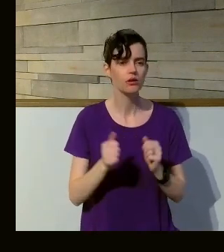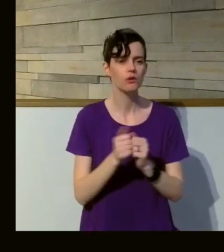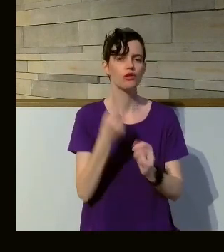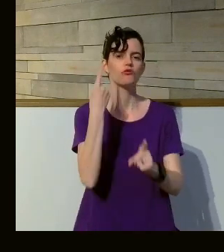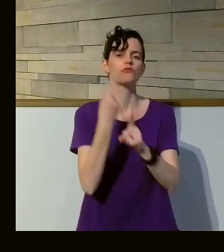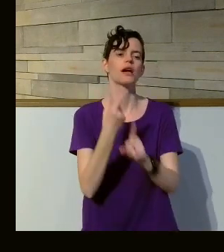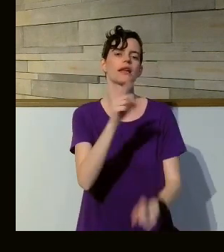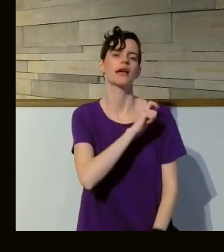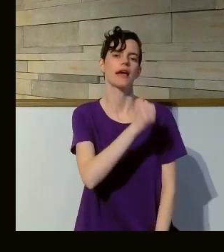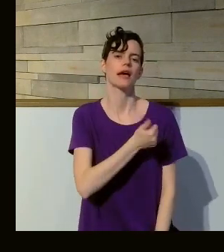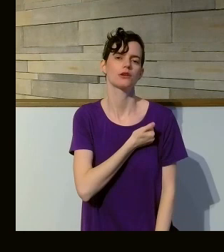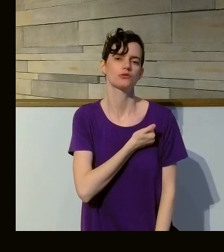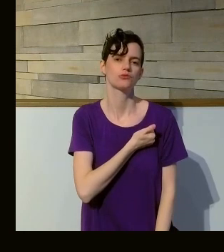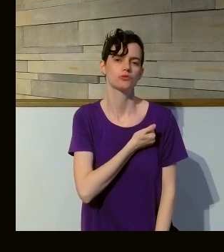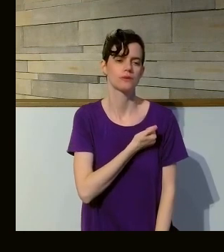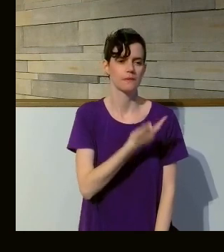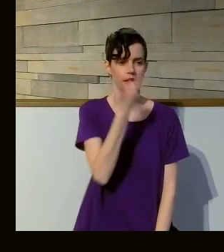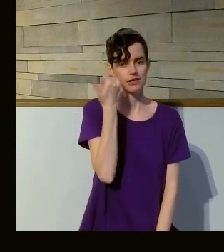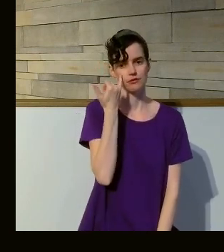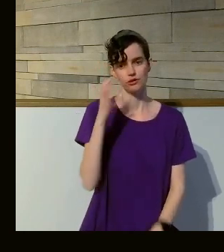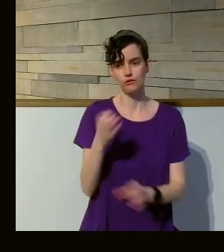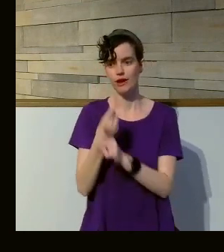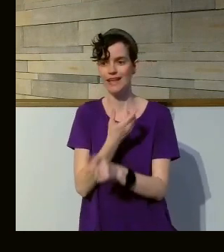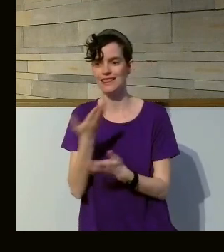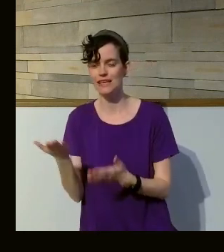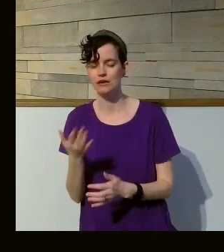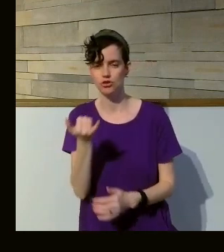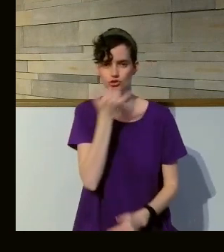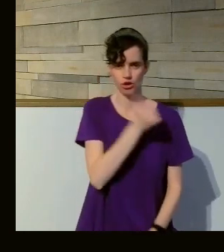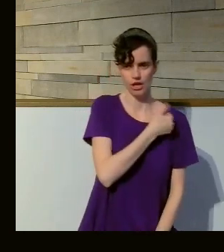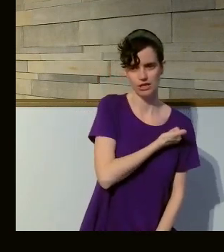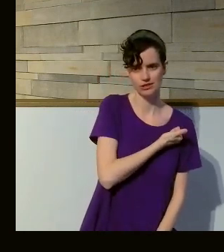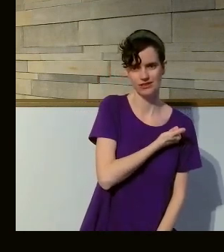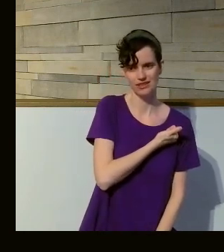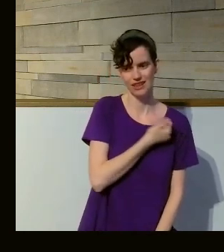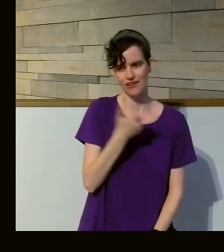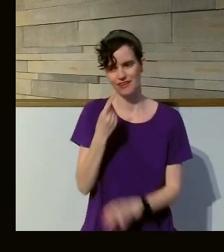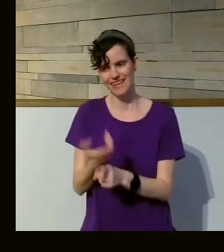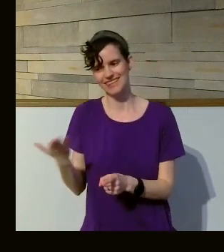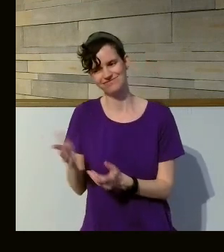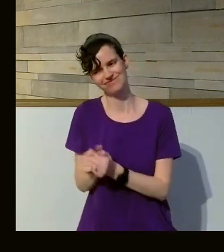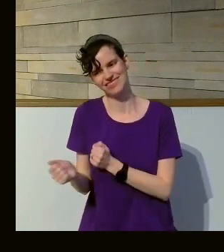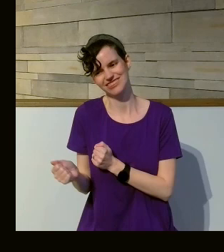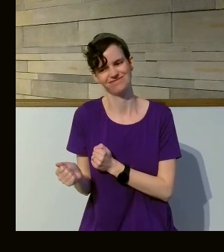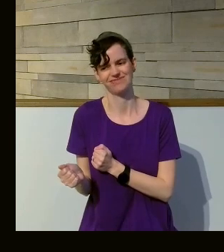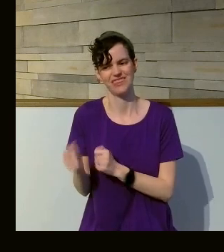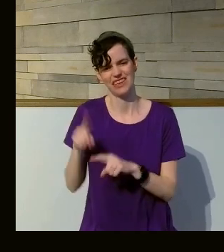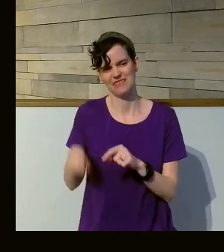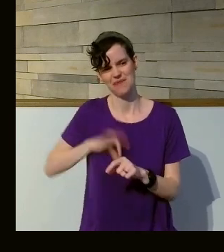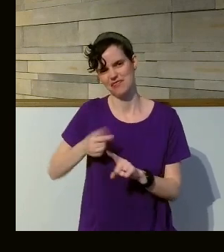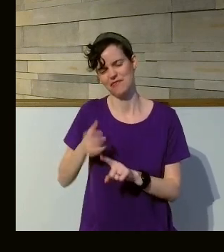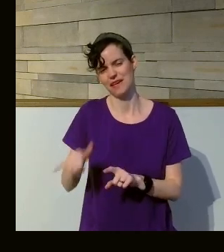right attitude. Because if we do the right thing with the wrong attitude, then you destroy the right thing, right? There's no brownie points for